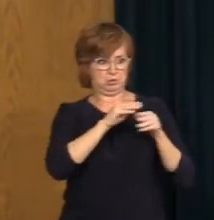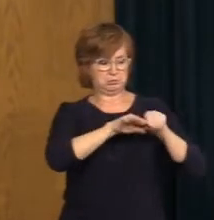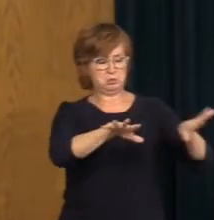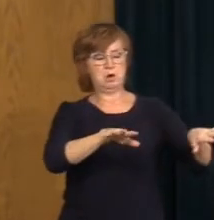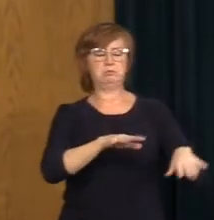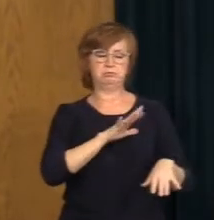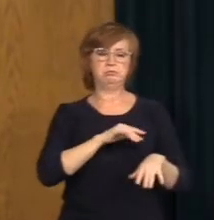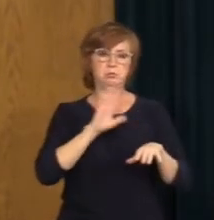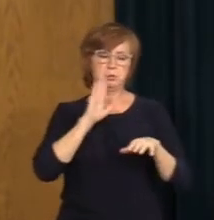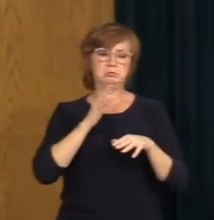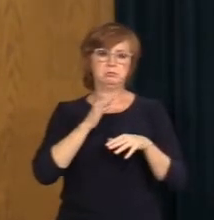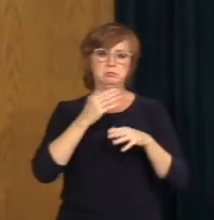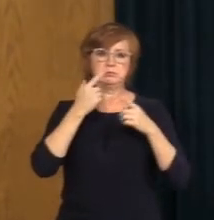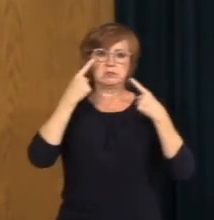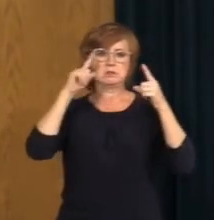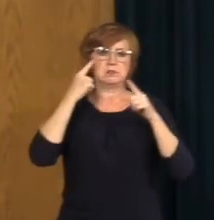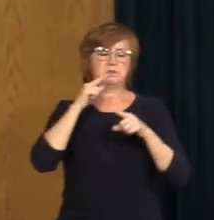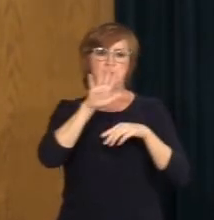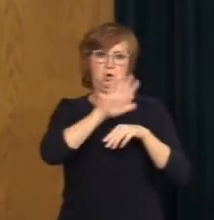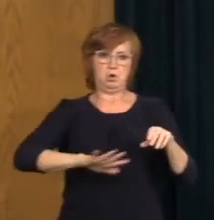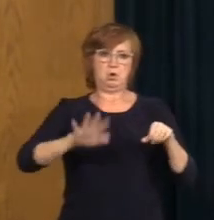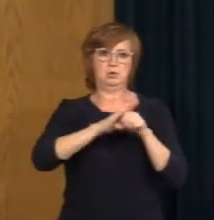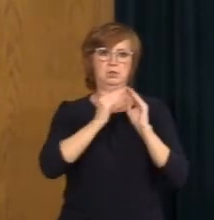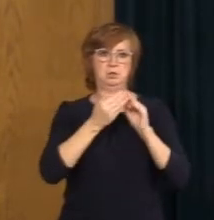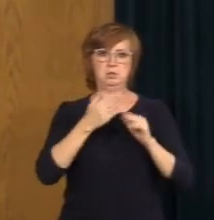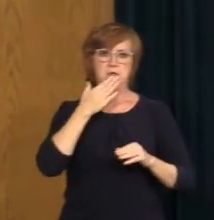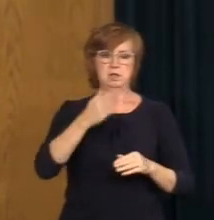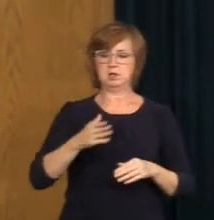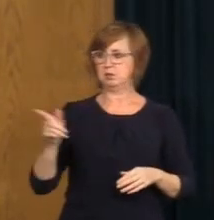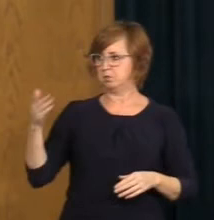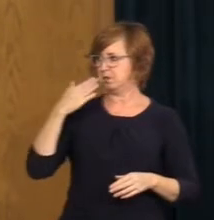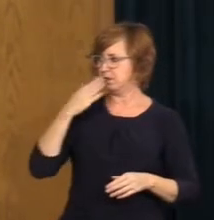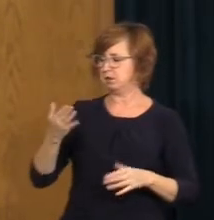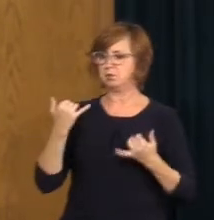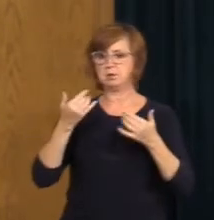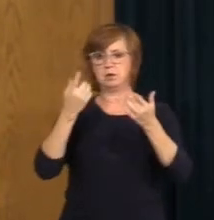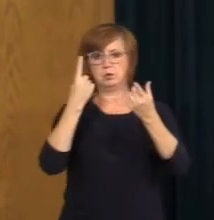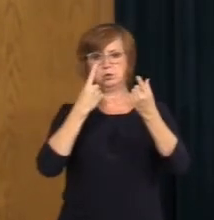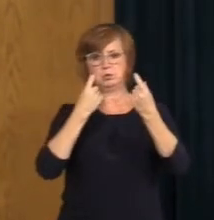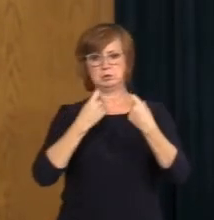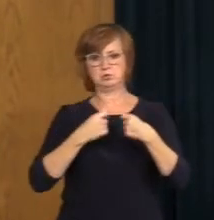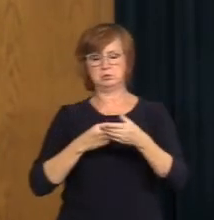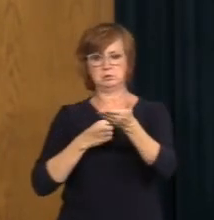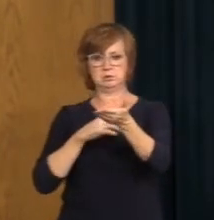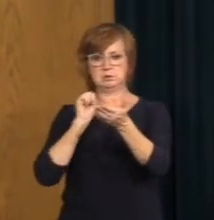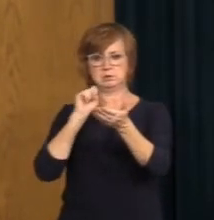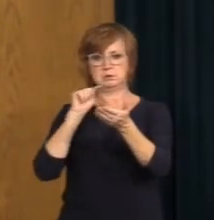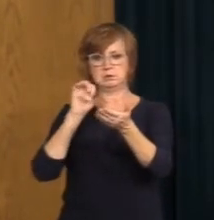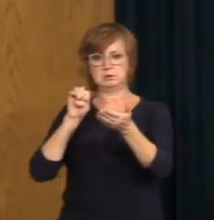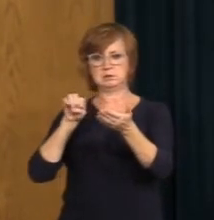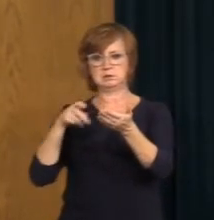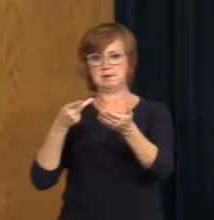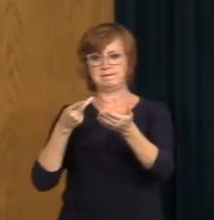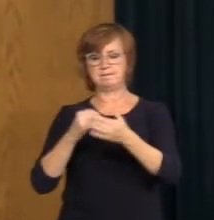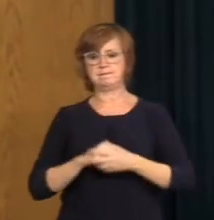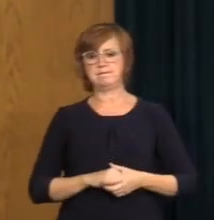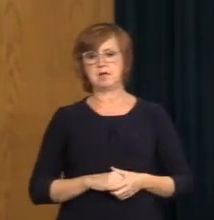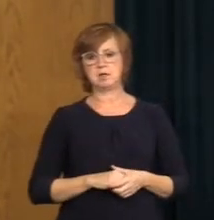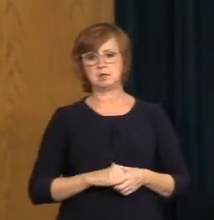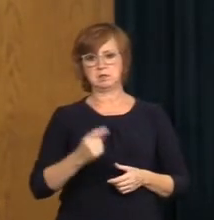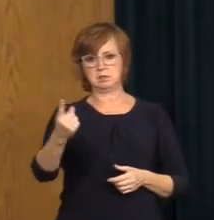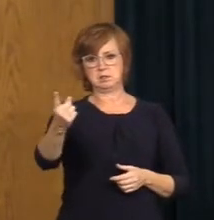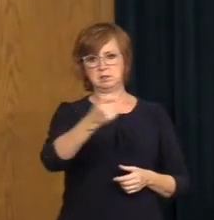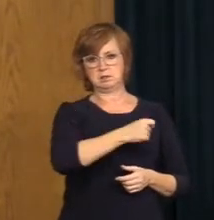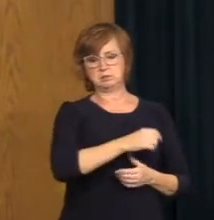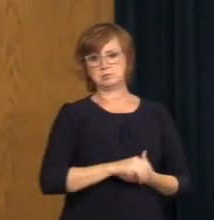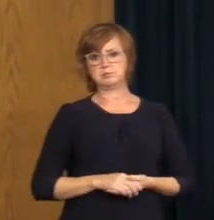at currently. Thank you. Thank you, Dr. Shahab. We'll move to questions now. We'll start in the room. Stephanie? Yeah. Doctor,